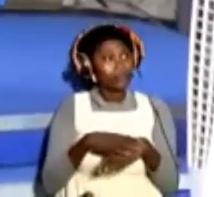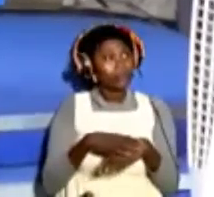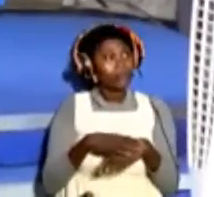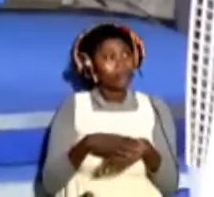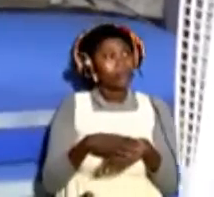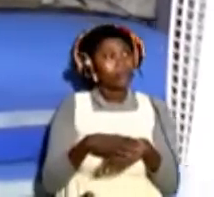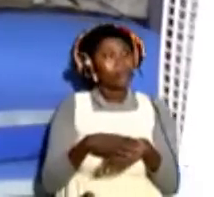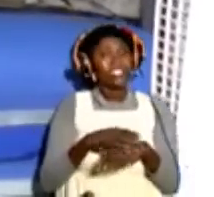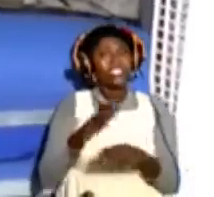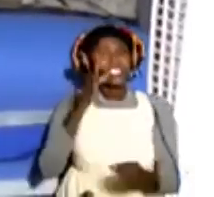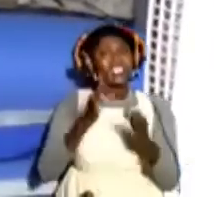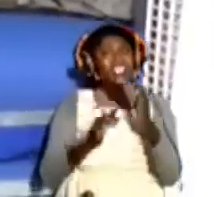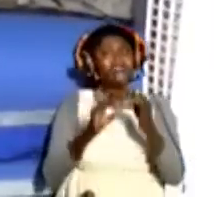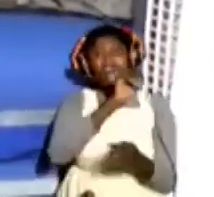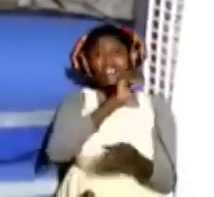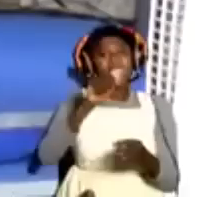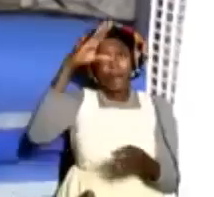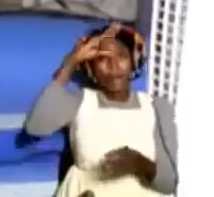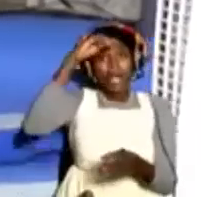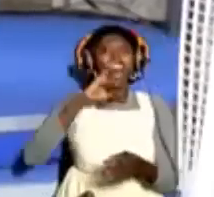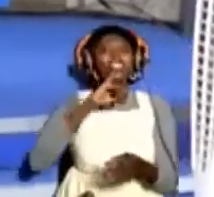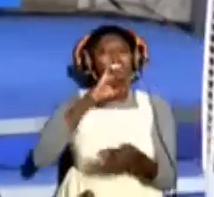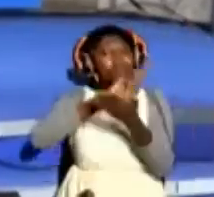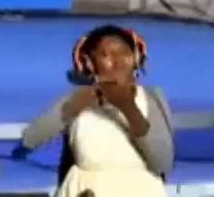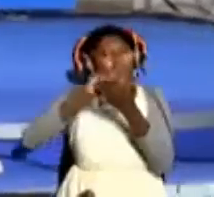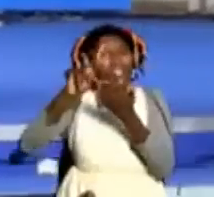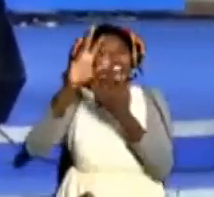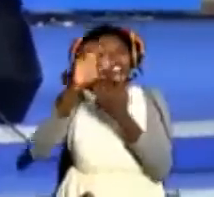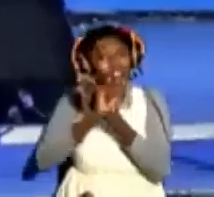He said, if a man has been righteous all his life,